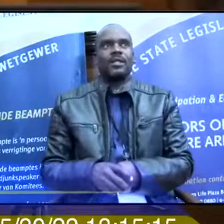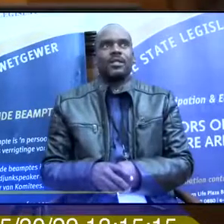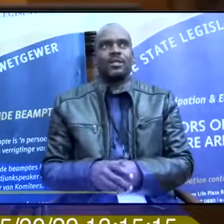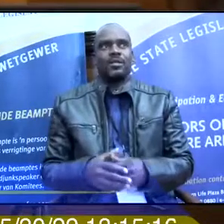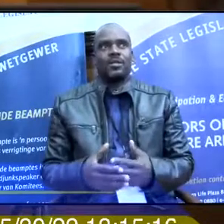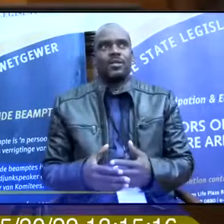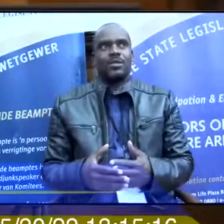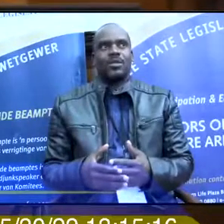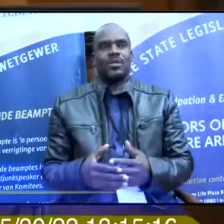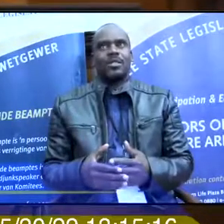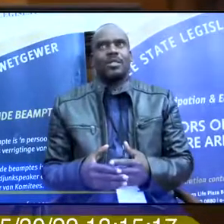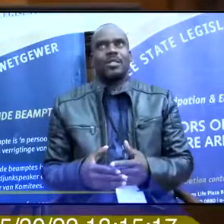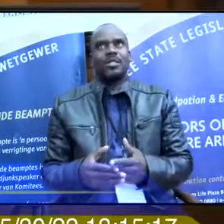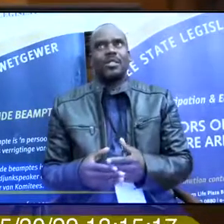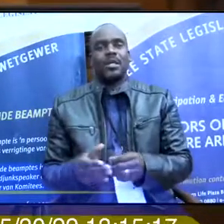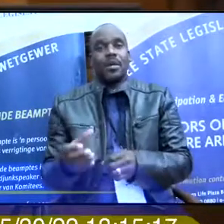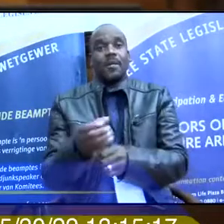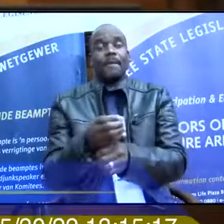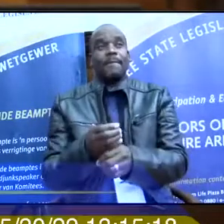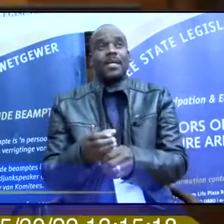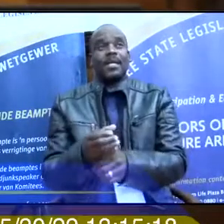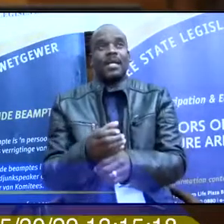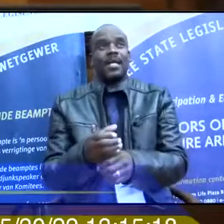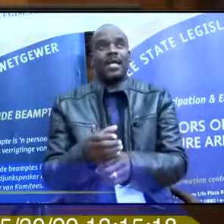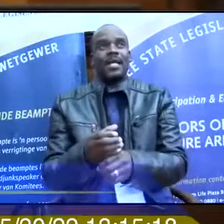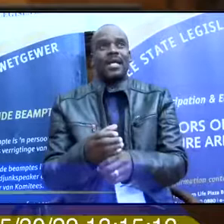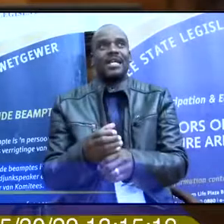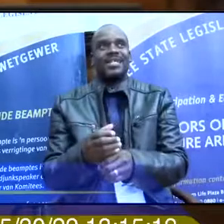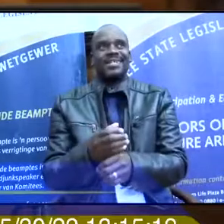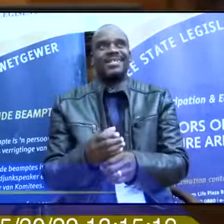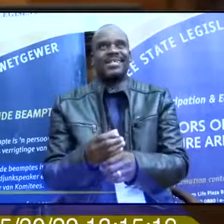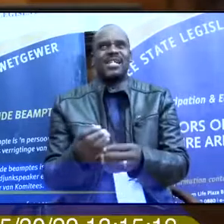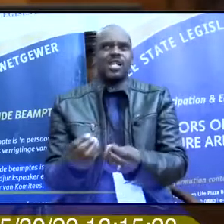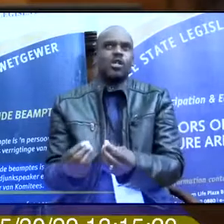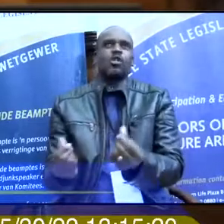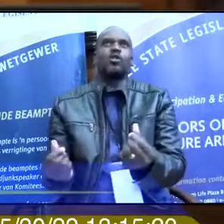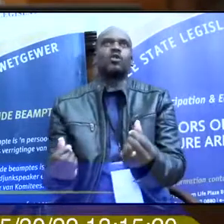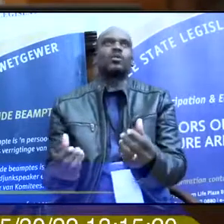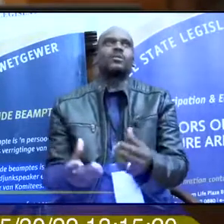implementation of outstanding resolutions